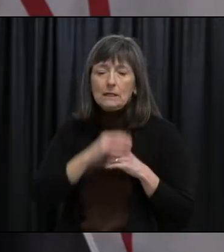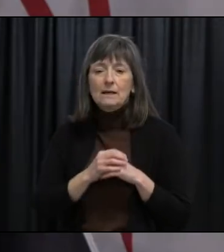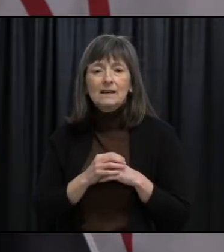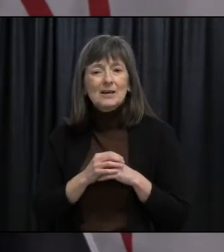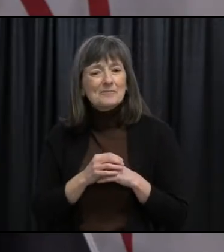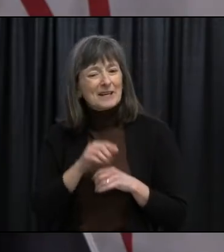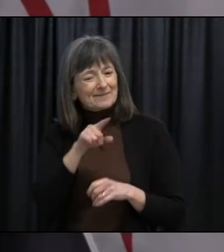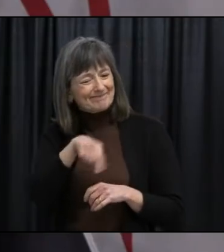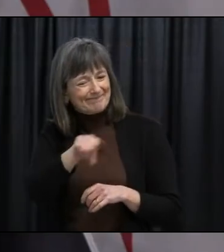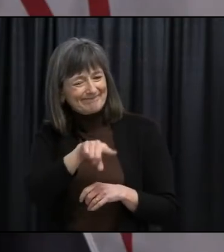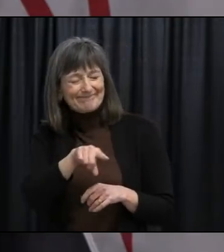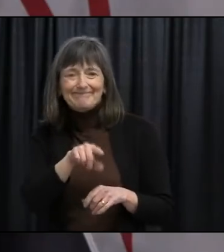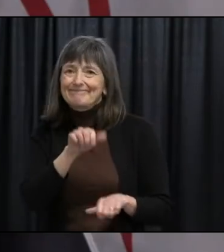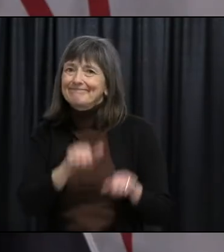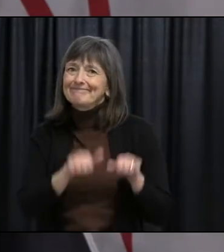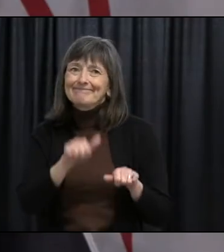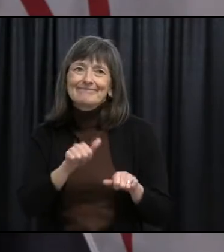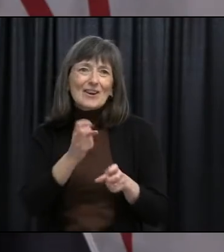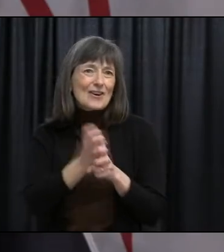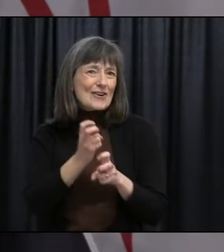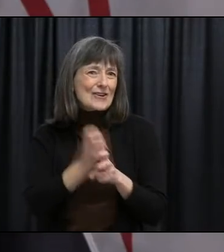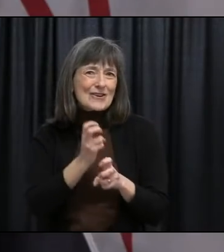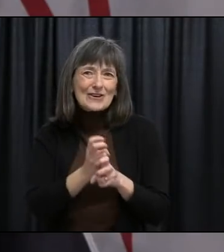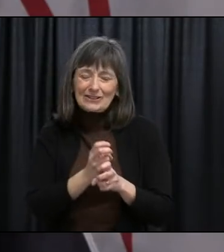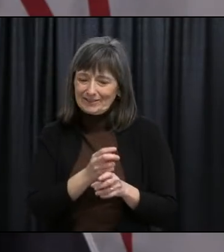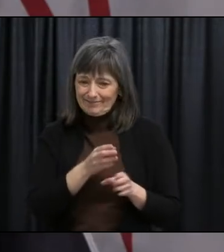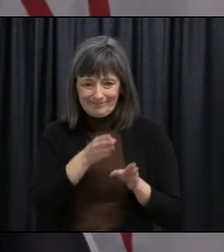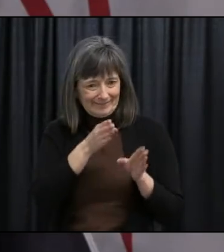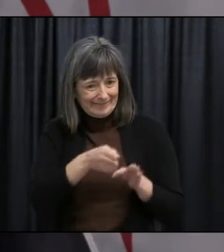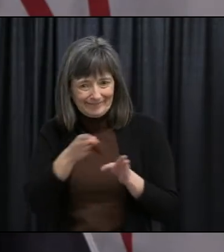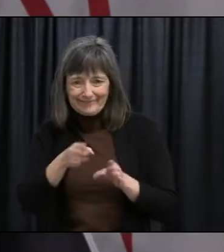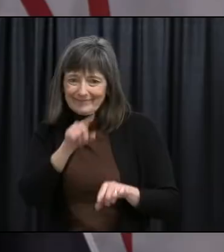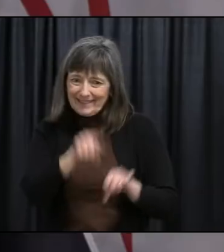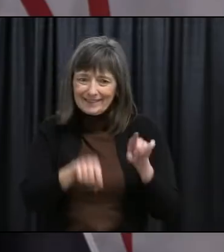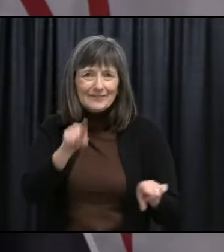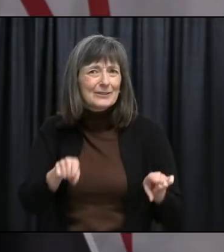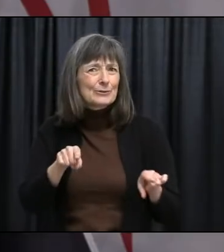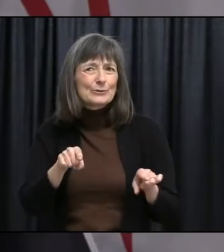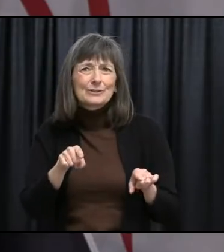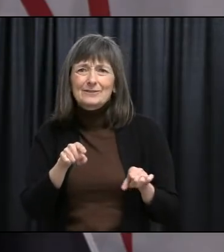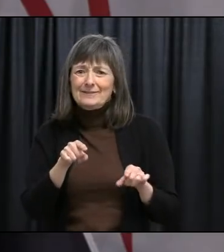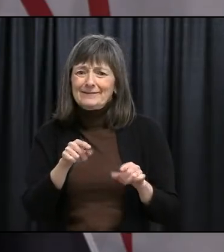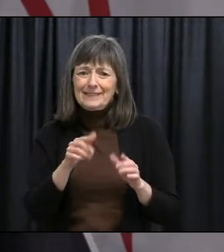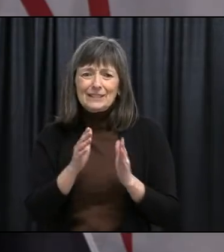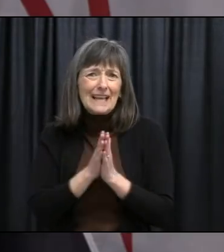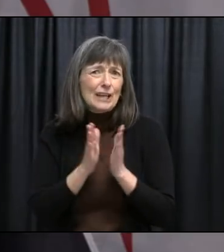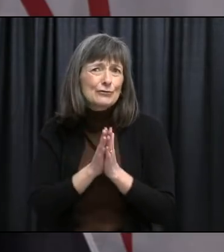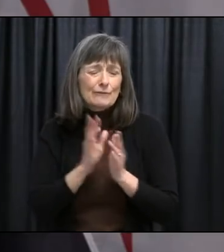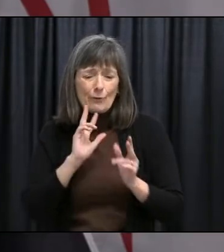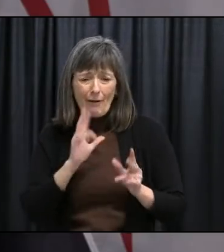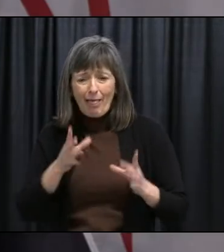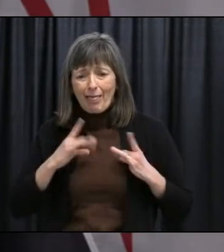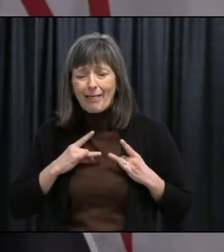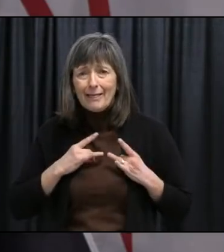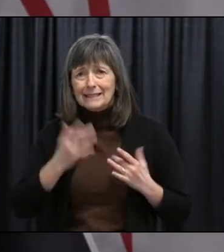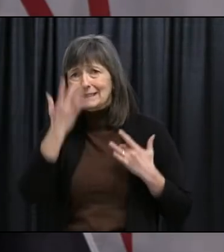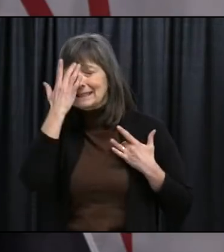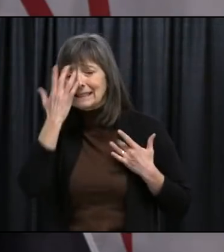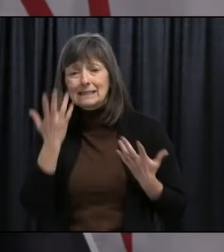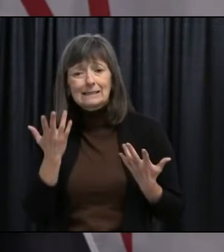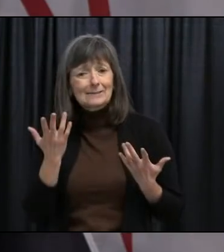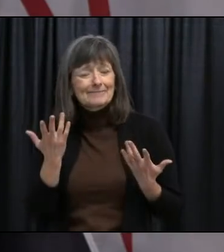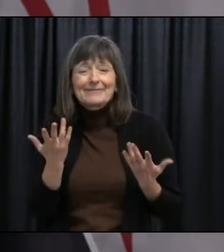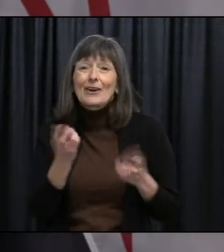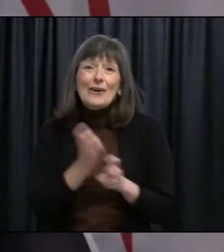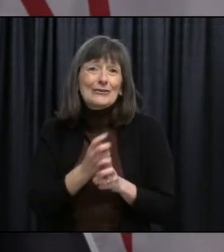individual person is different, and the risk is different, and we have had young healthy